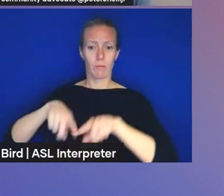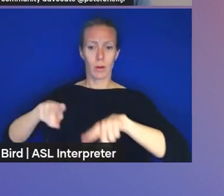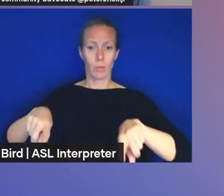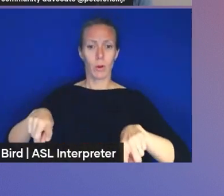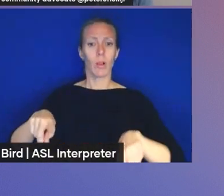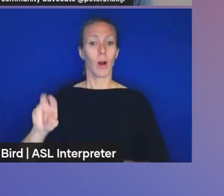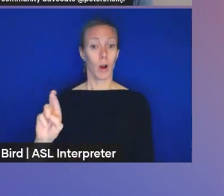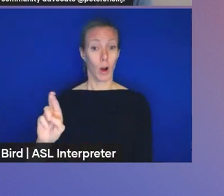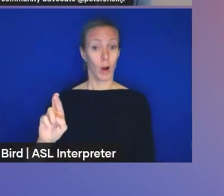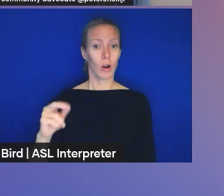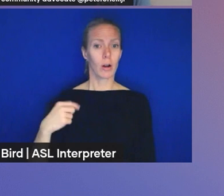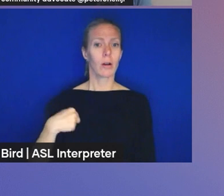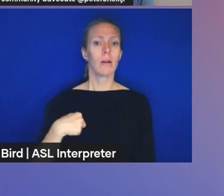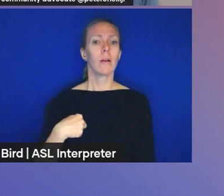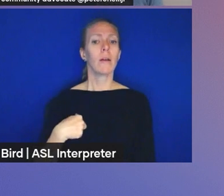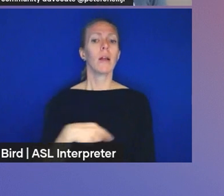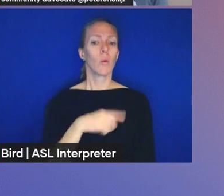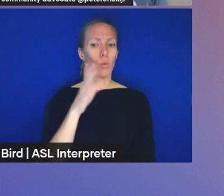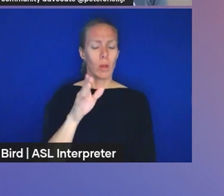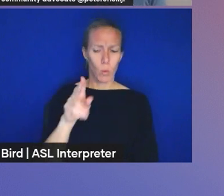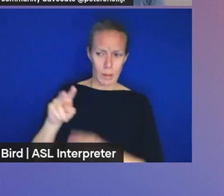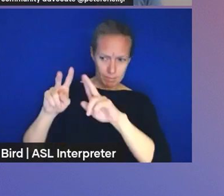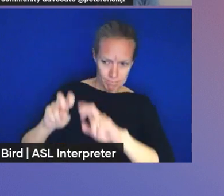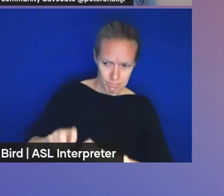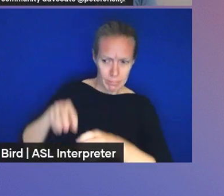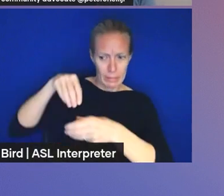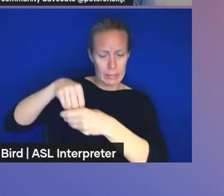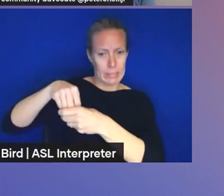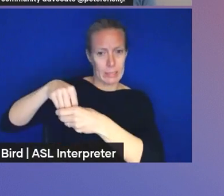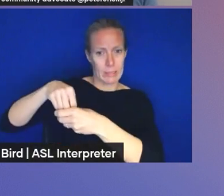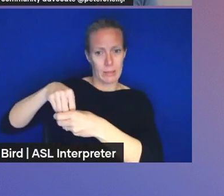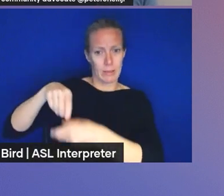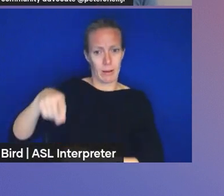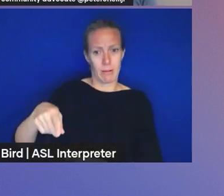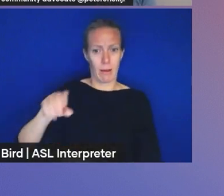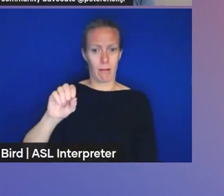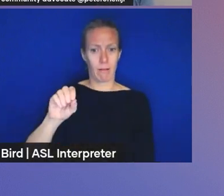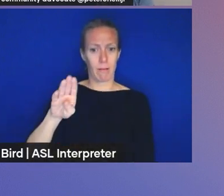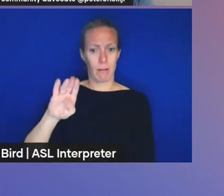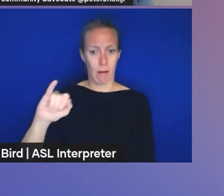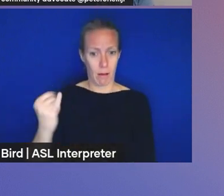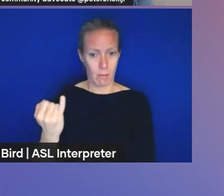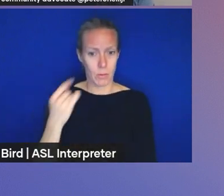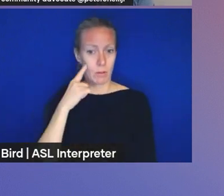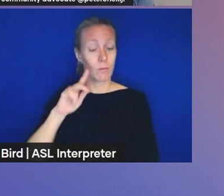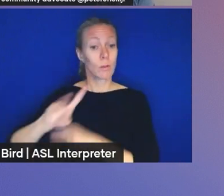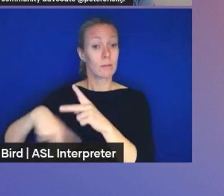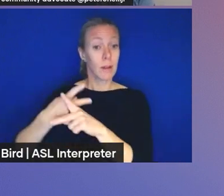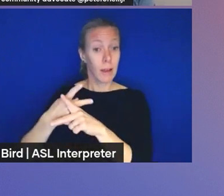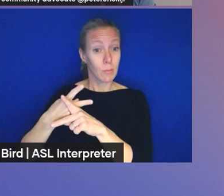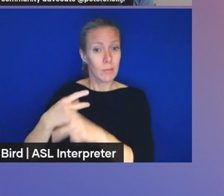to look inside of that object for type. And if that equals